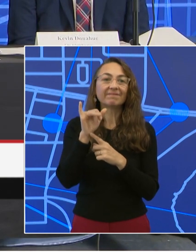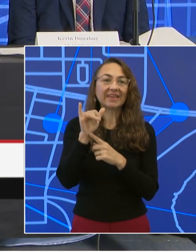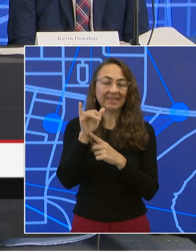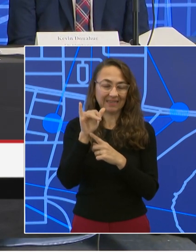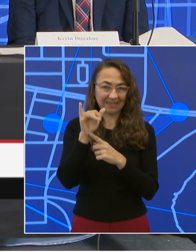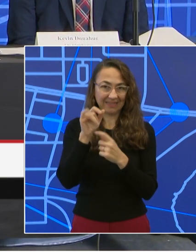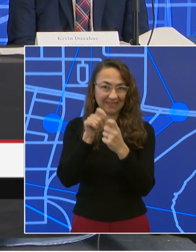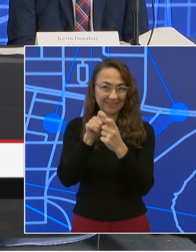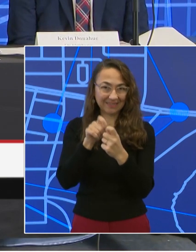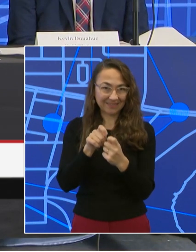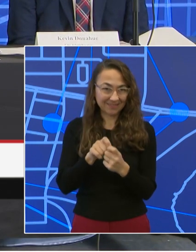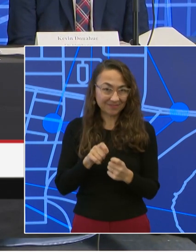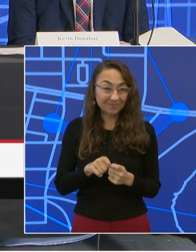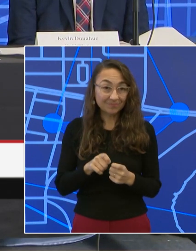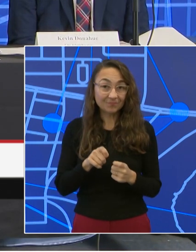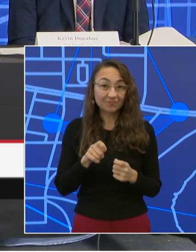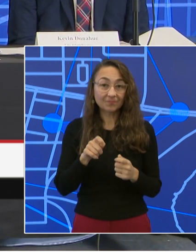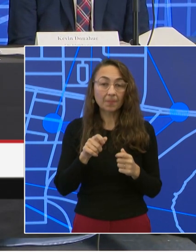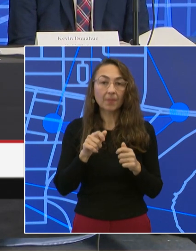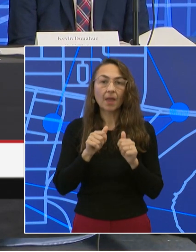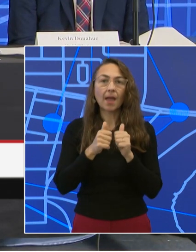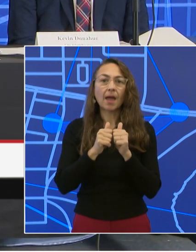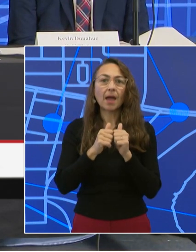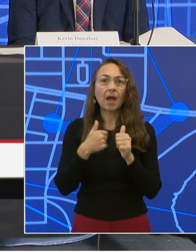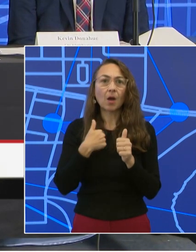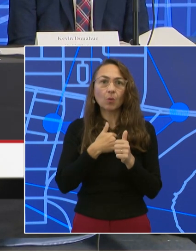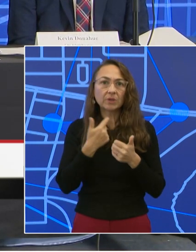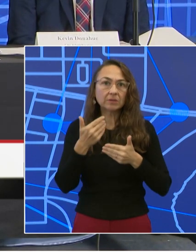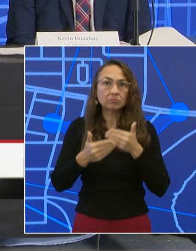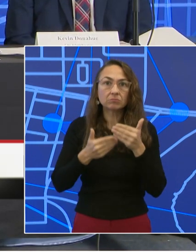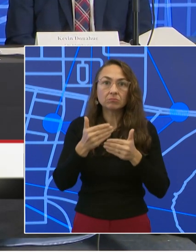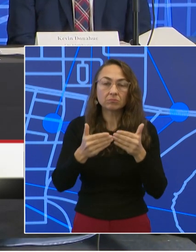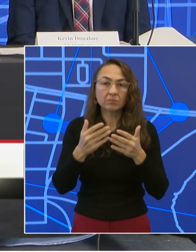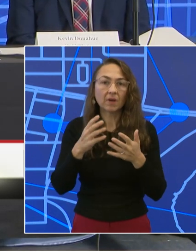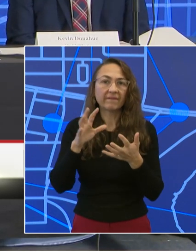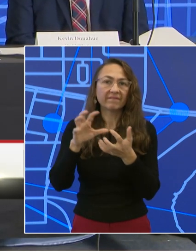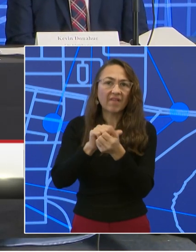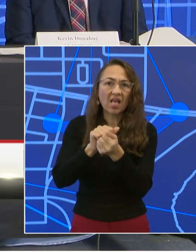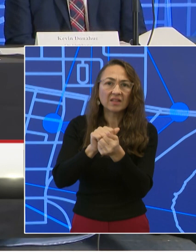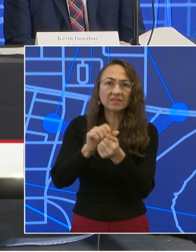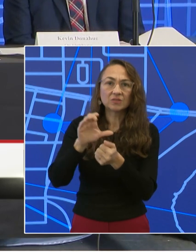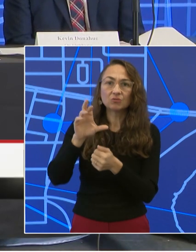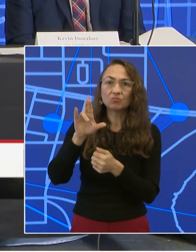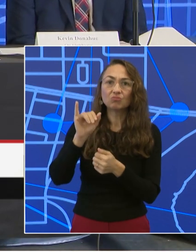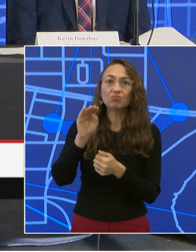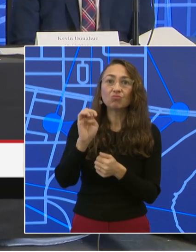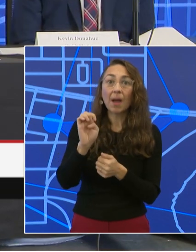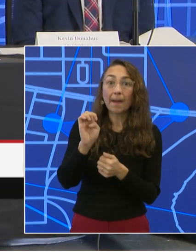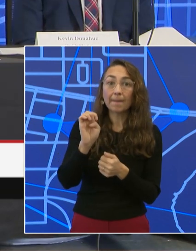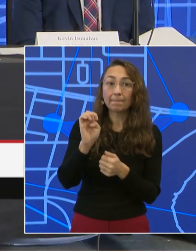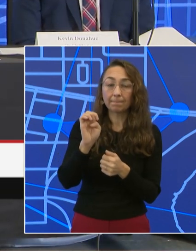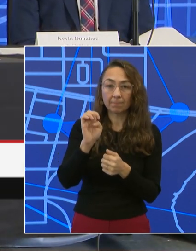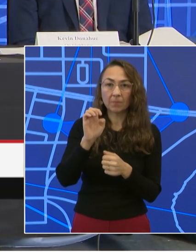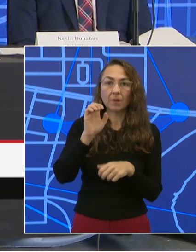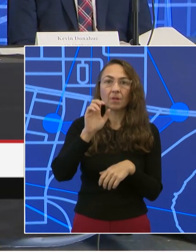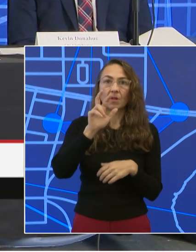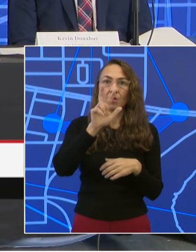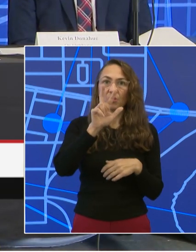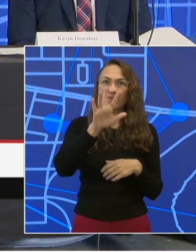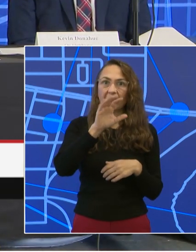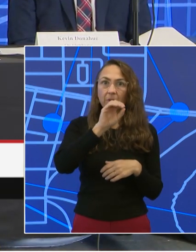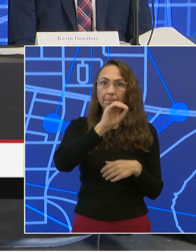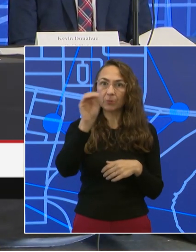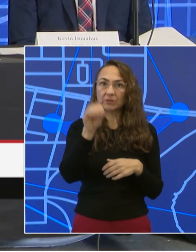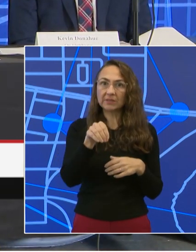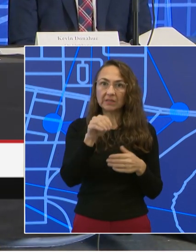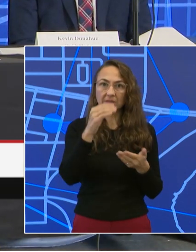35% decrease in violent crime in the district in a year's time, how we cut carjackings by